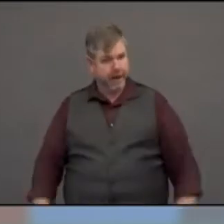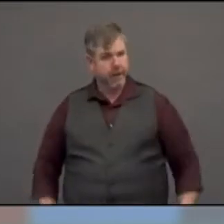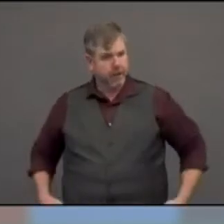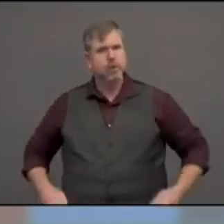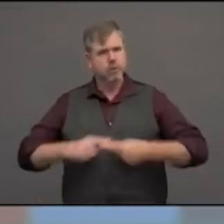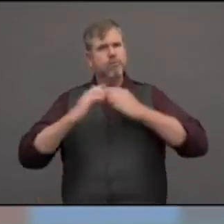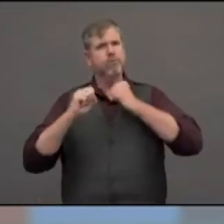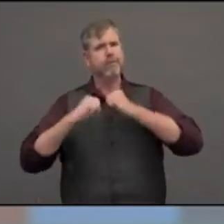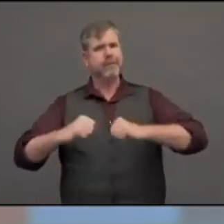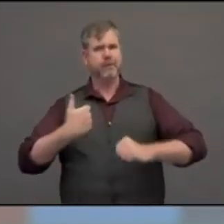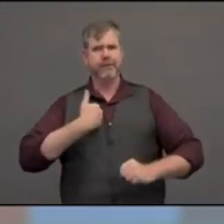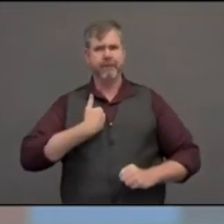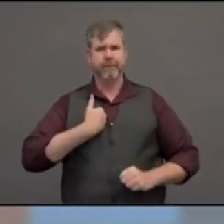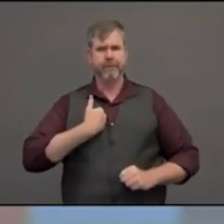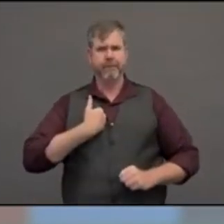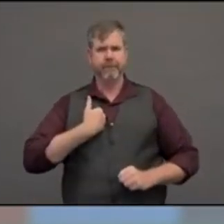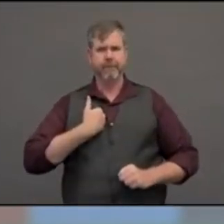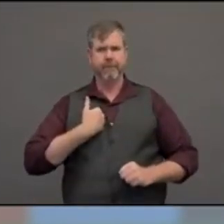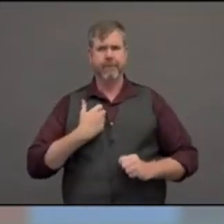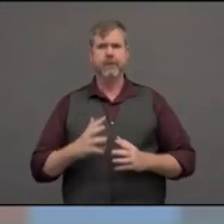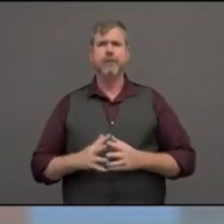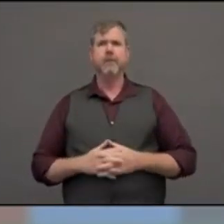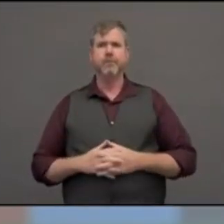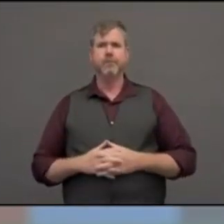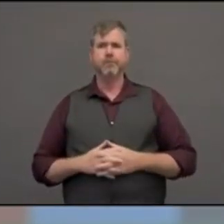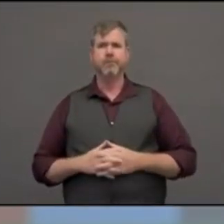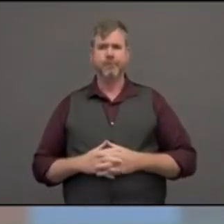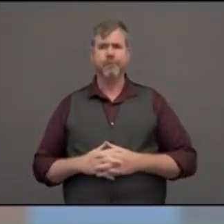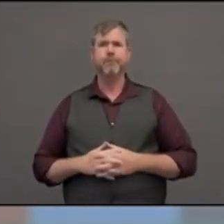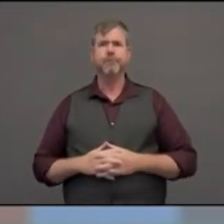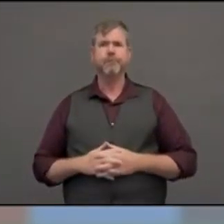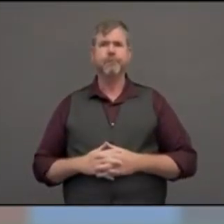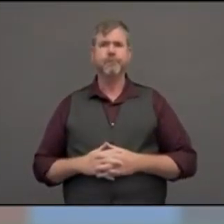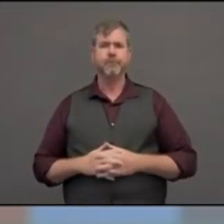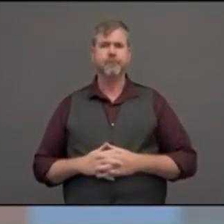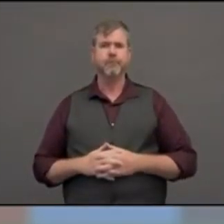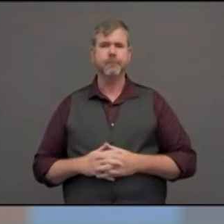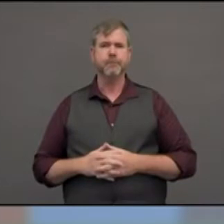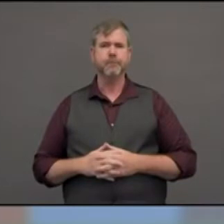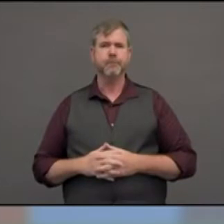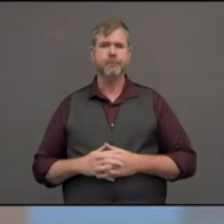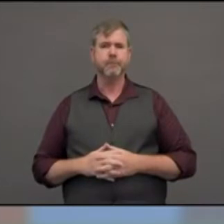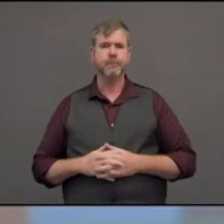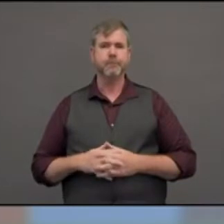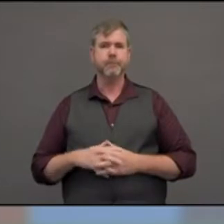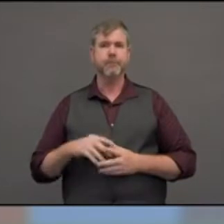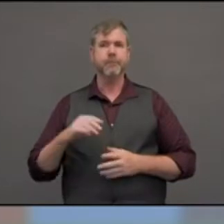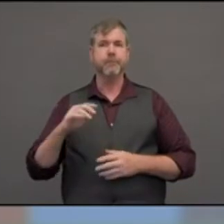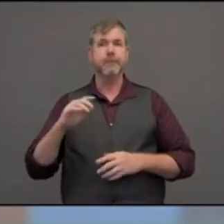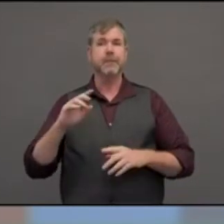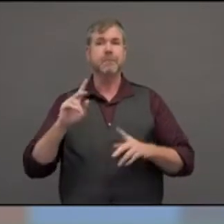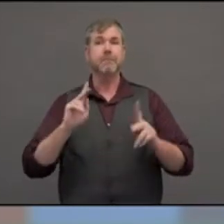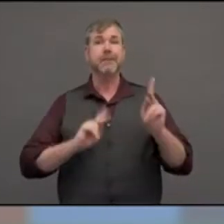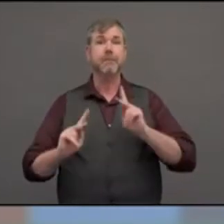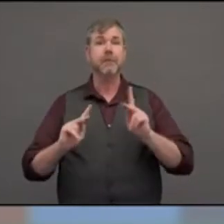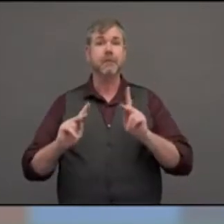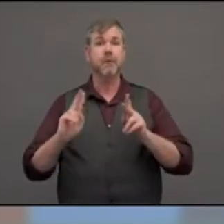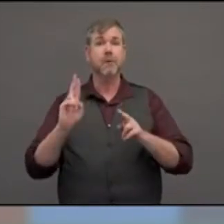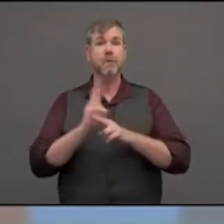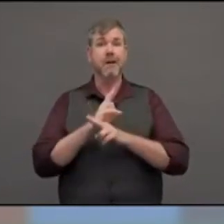it's a barrier there. And so when people are wearing their face covering like this is like the equivalent